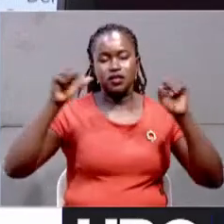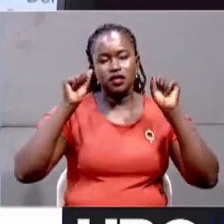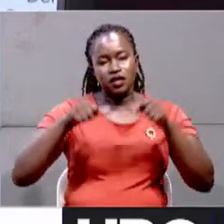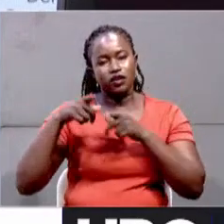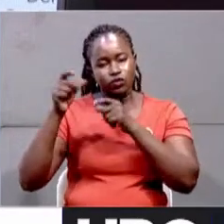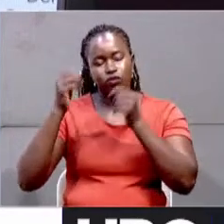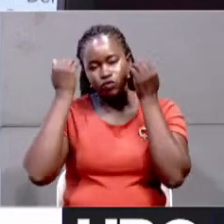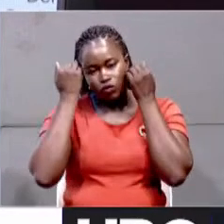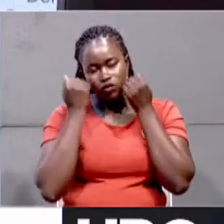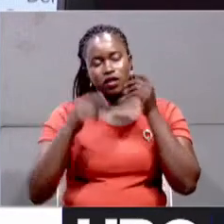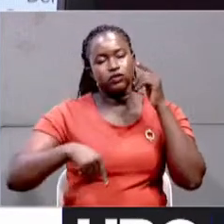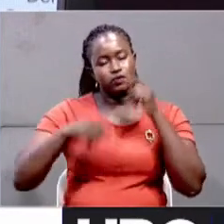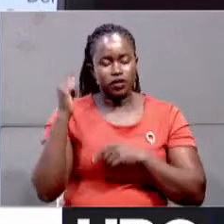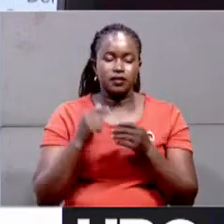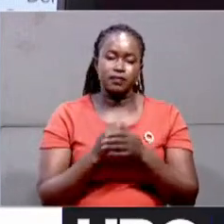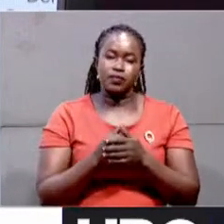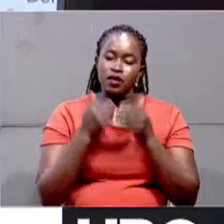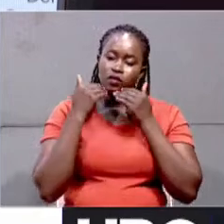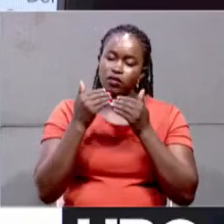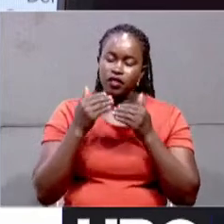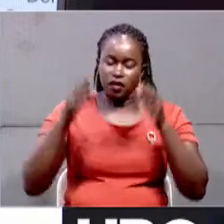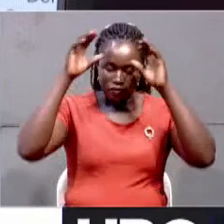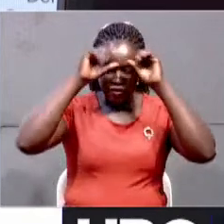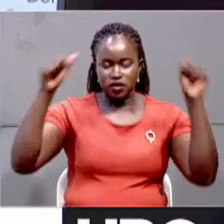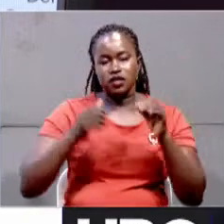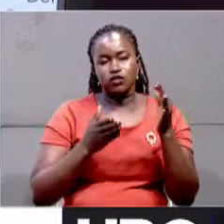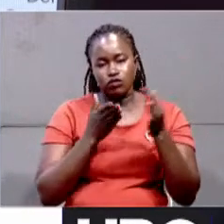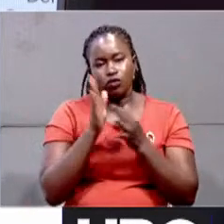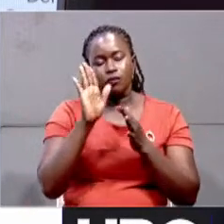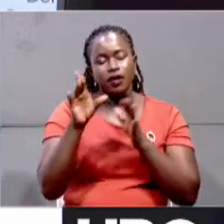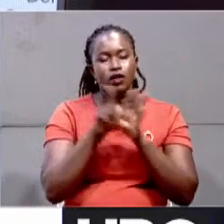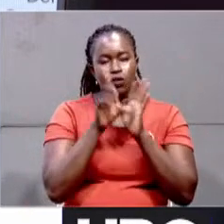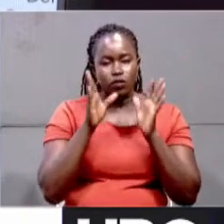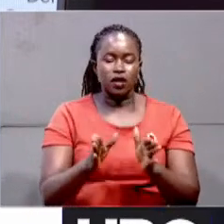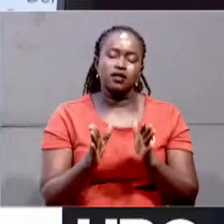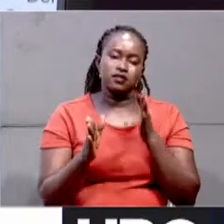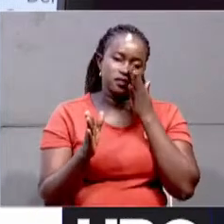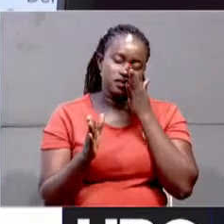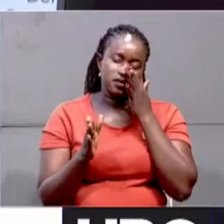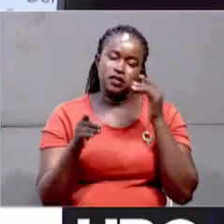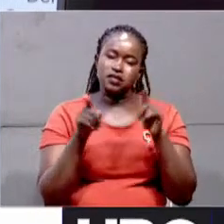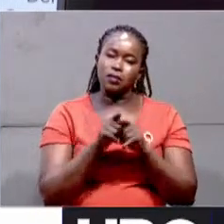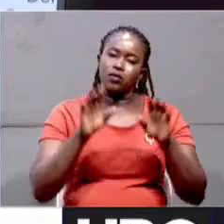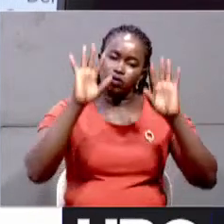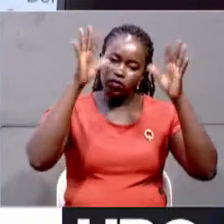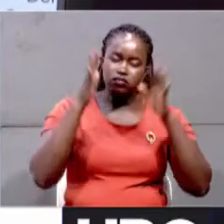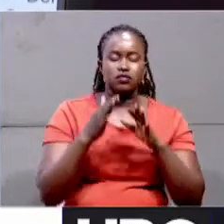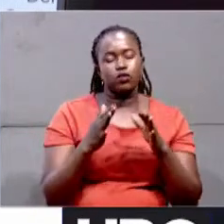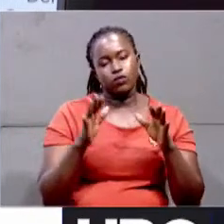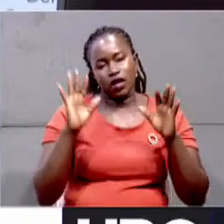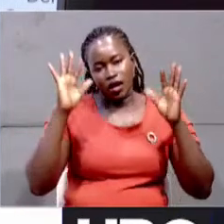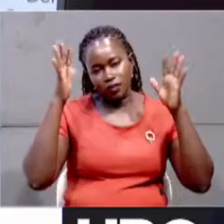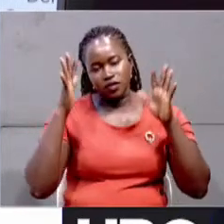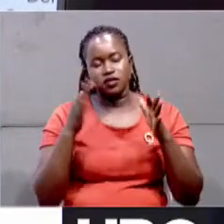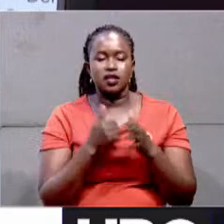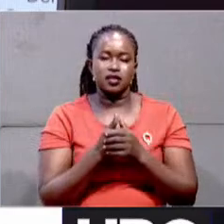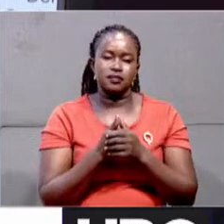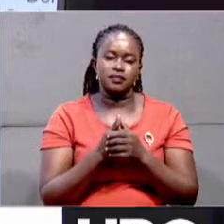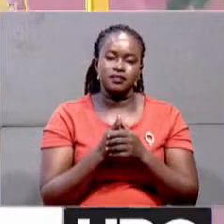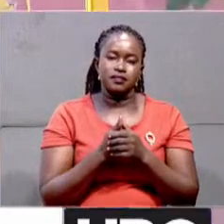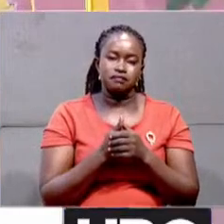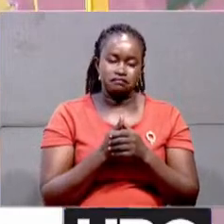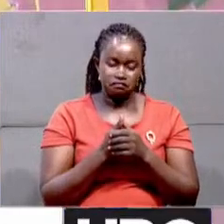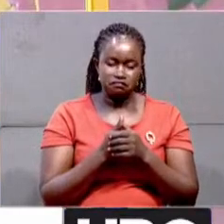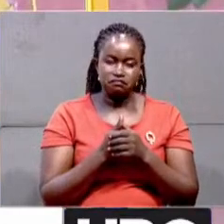we thank the President through his lawyers, and we also congratulate the lawyers, and we appreciate this generous donation to the